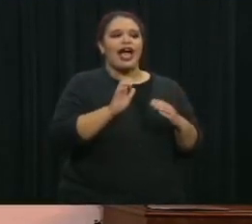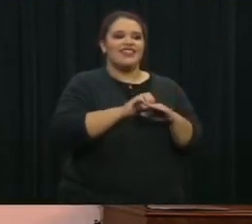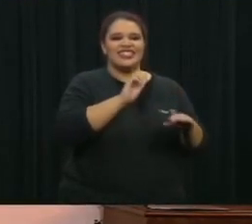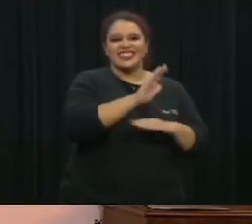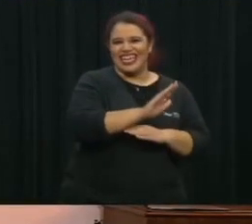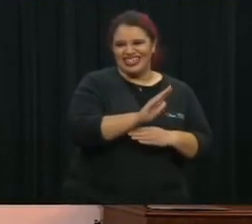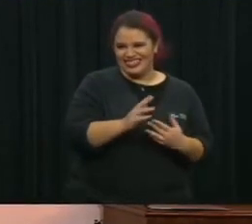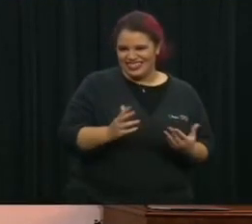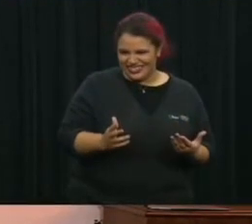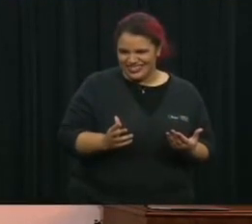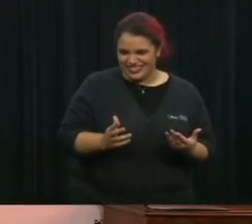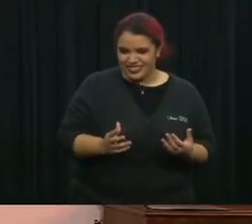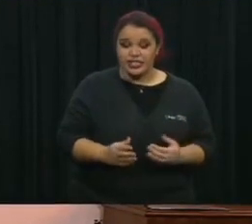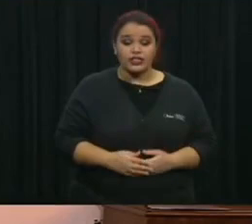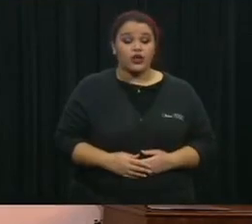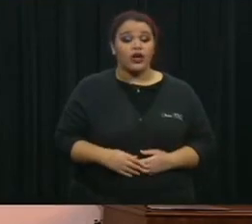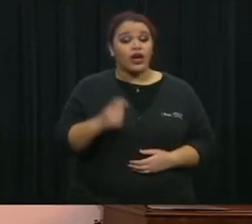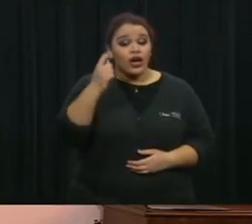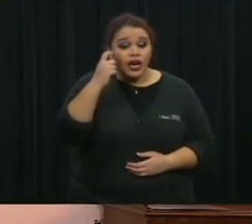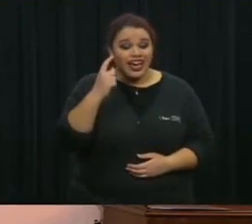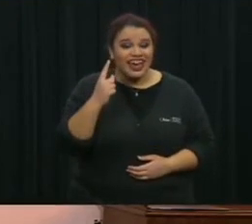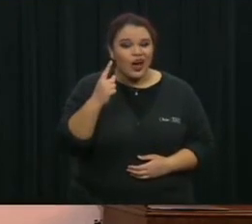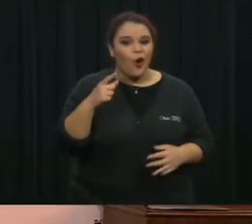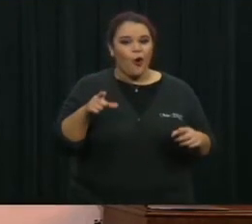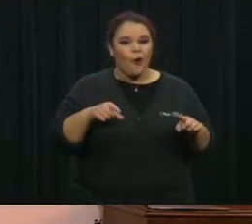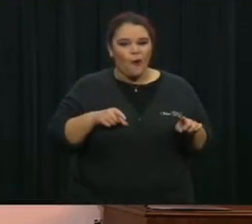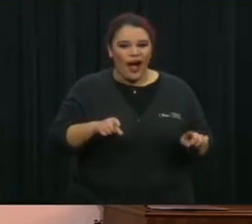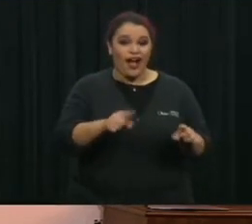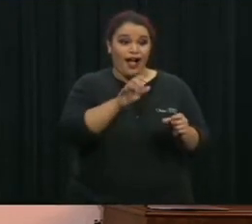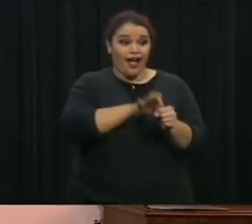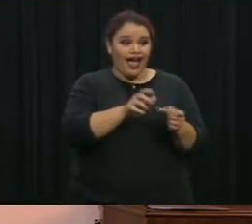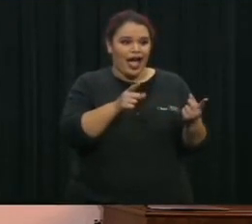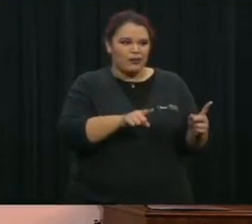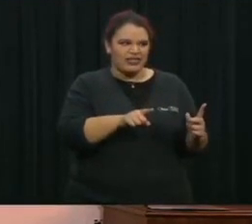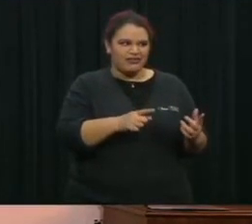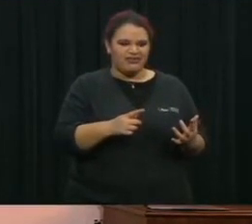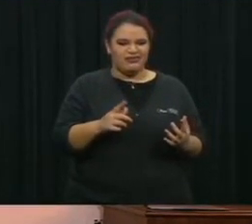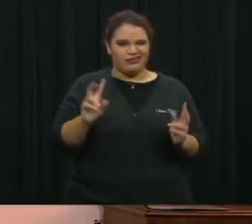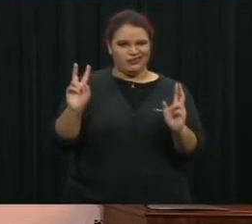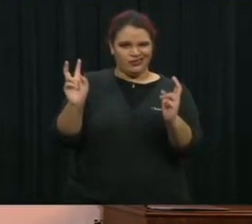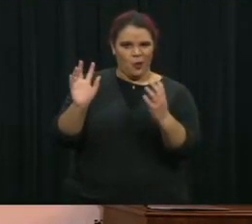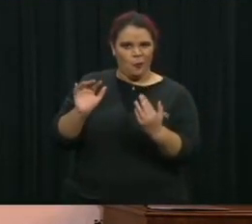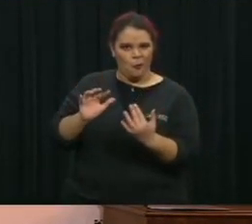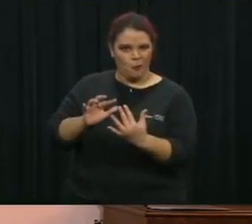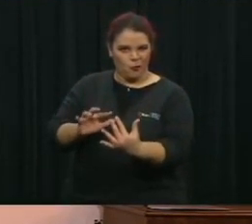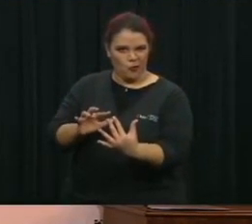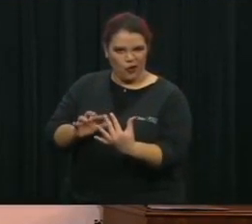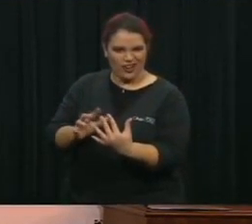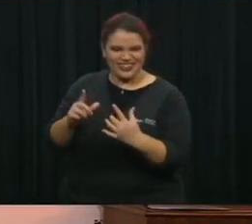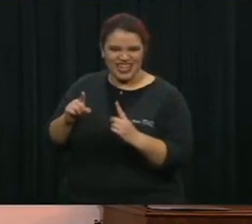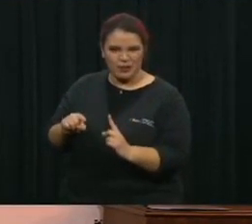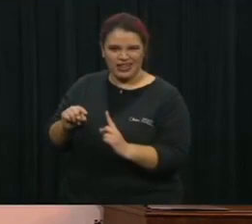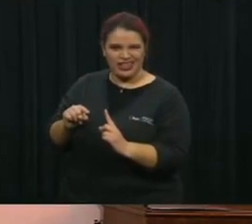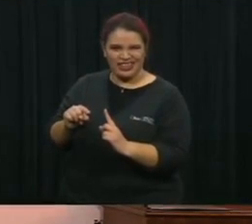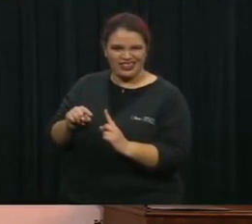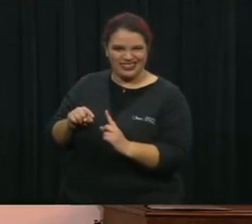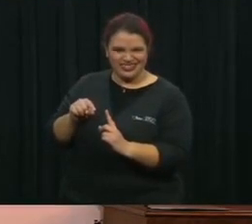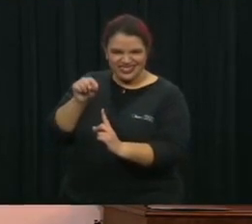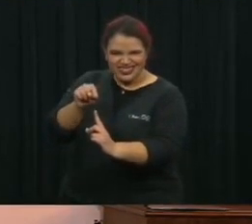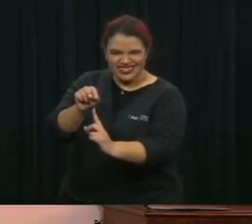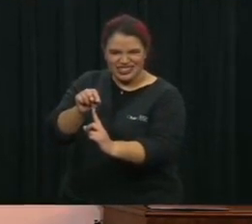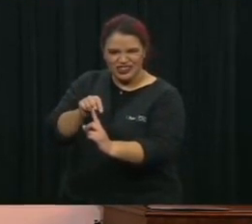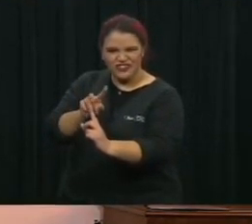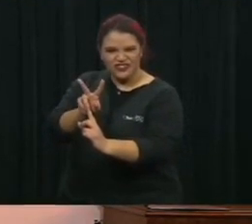same time, we're conducting this when a war is going on. I mean, literally, we're conducting this when we're fighting